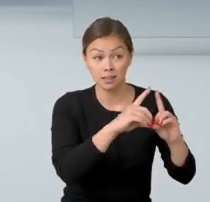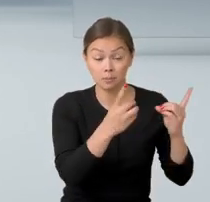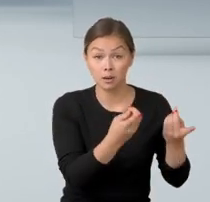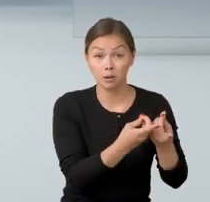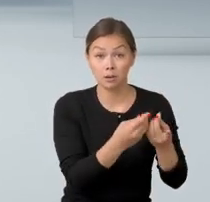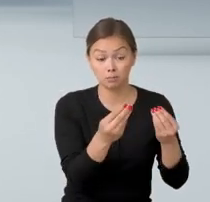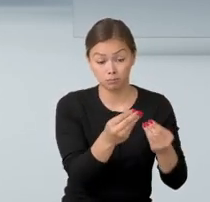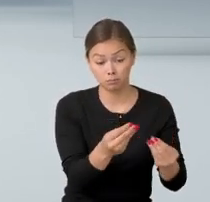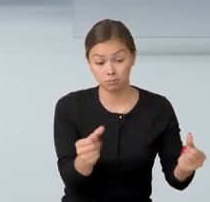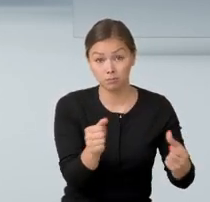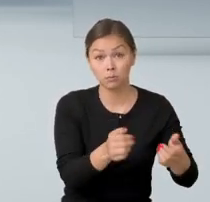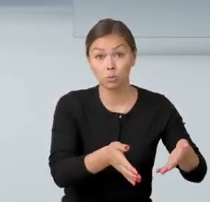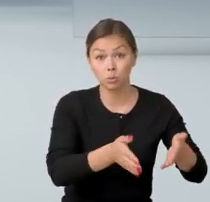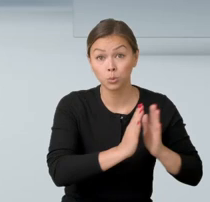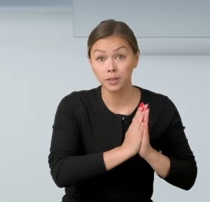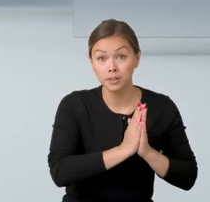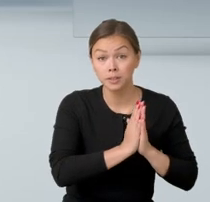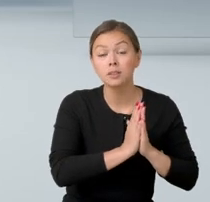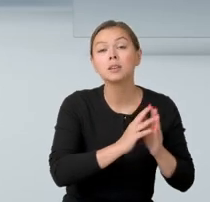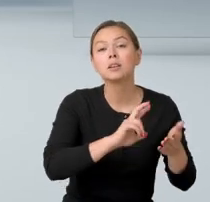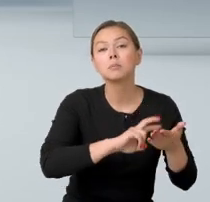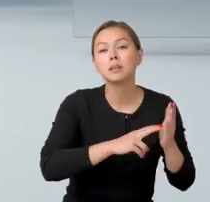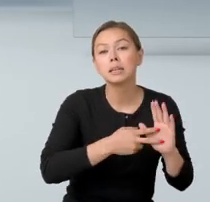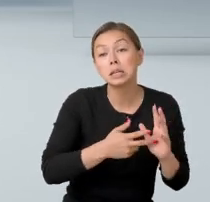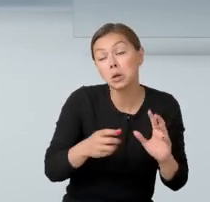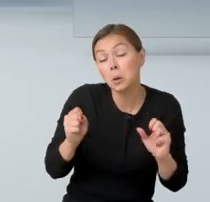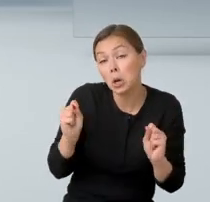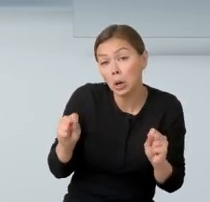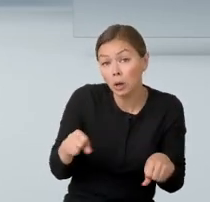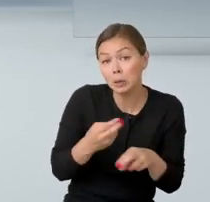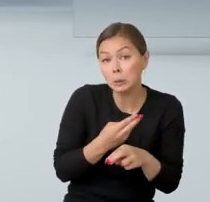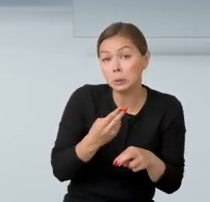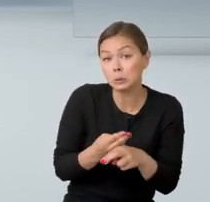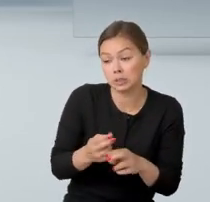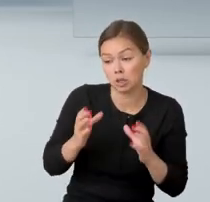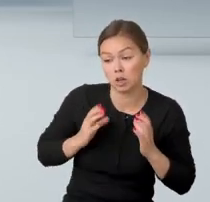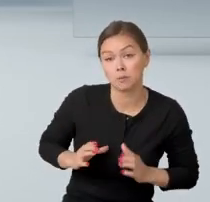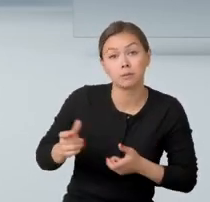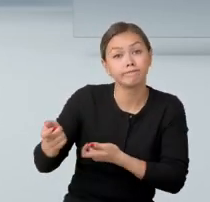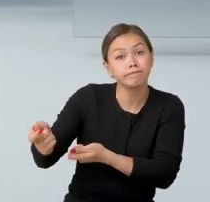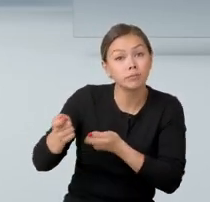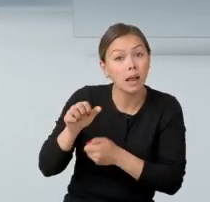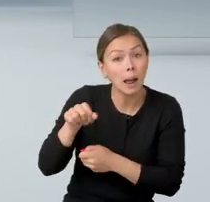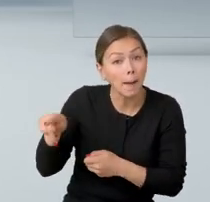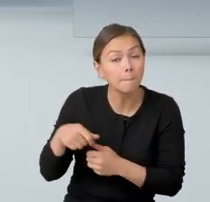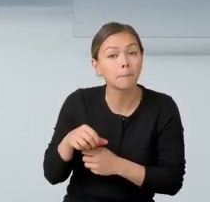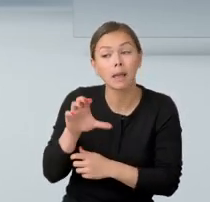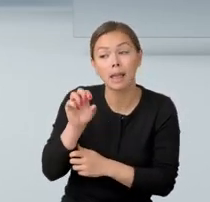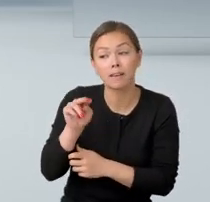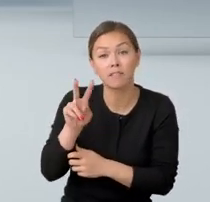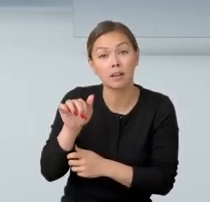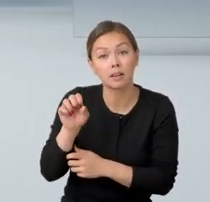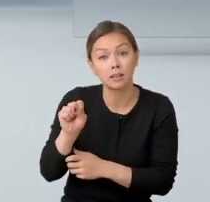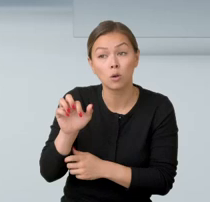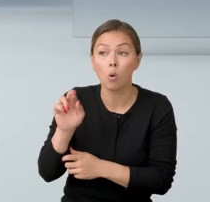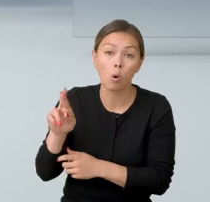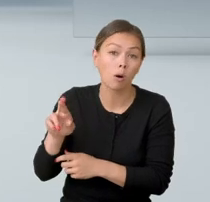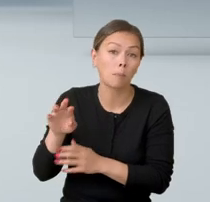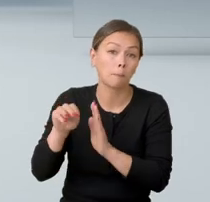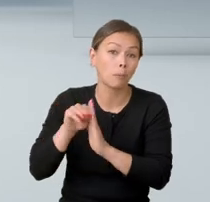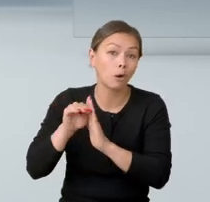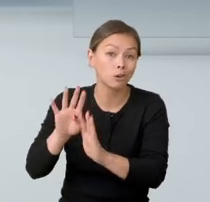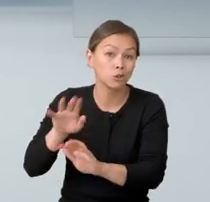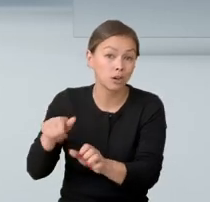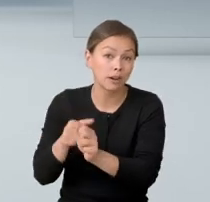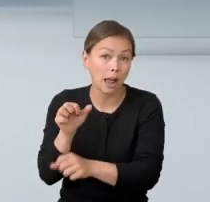finance department to solve those requests we will again could use the customer engagement app we could use a canvas app a model